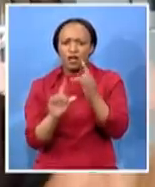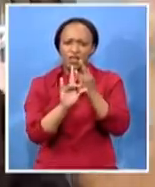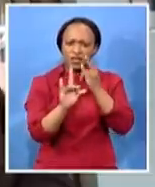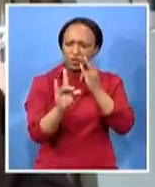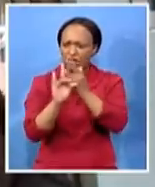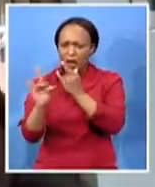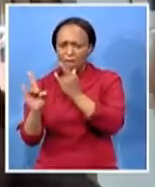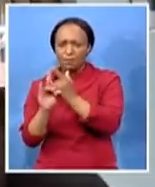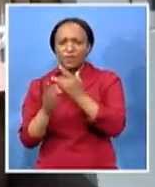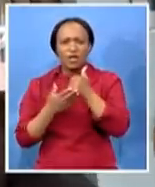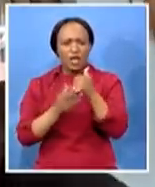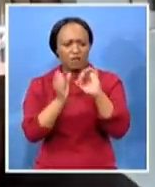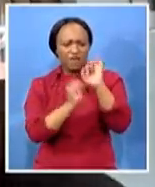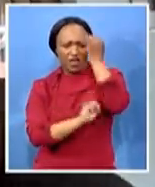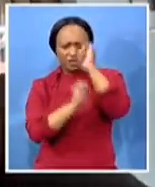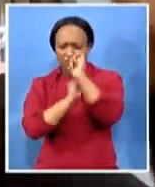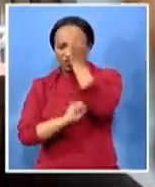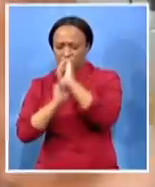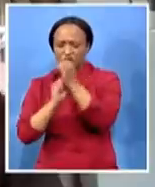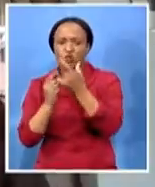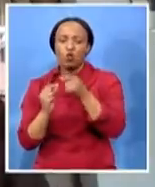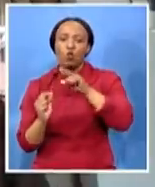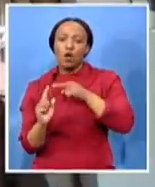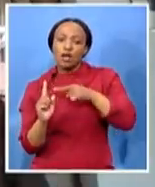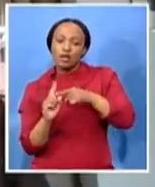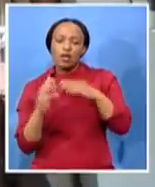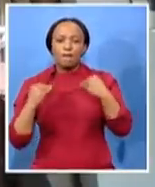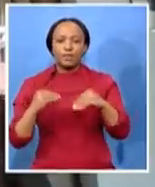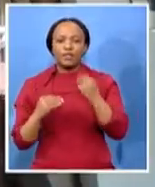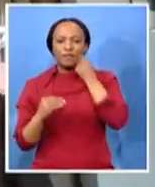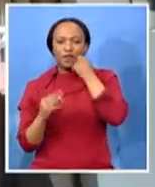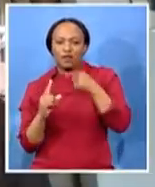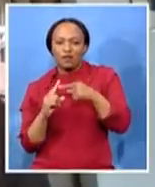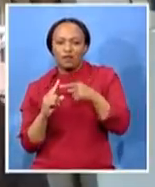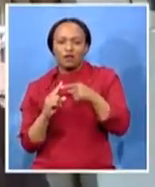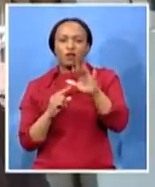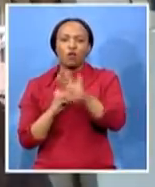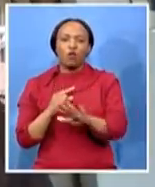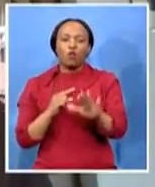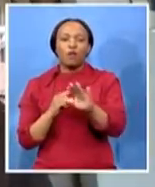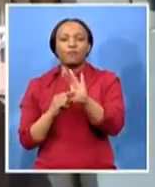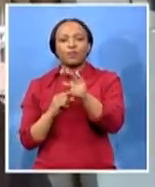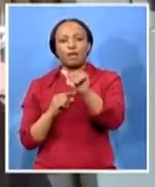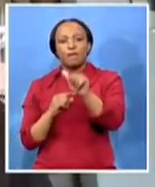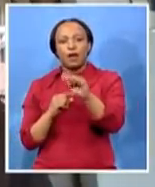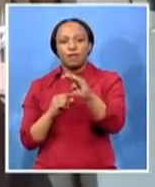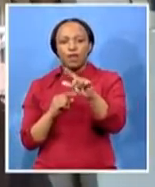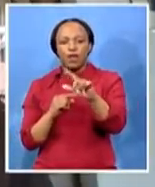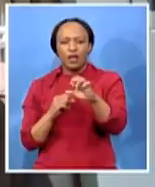and somehow he also worked there in Babelegi, in Hamaskra. When the people see what you are